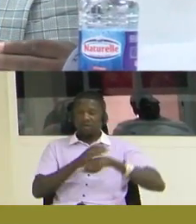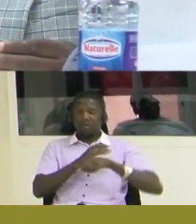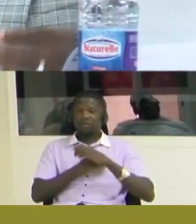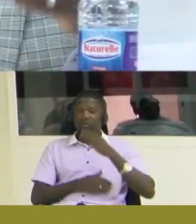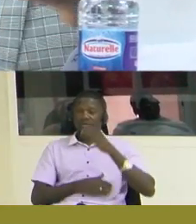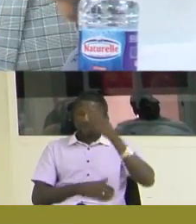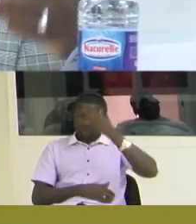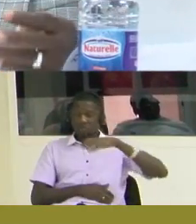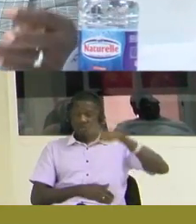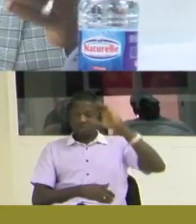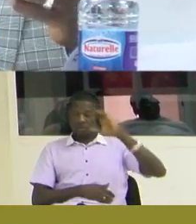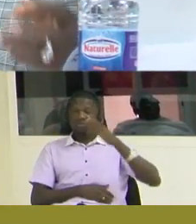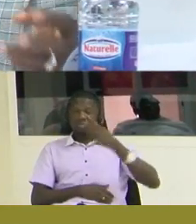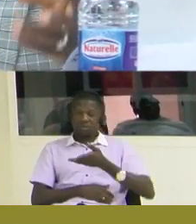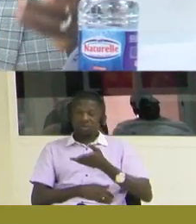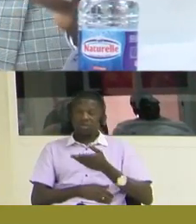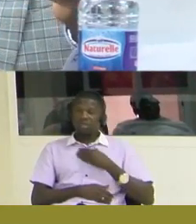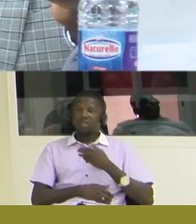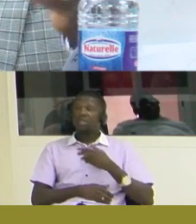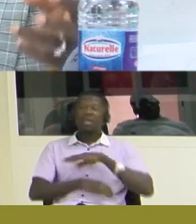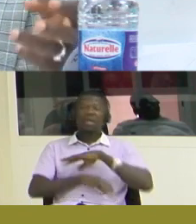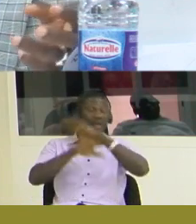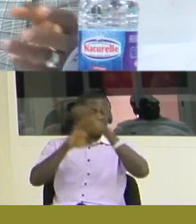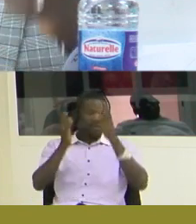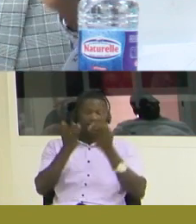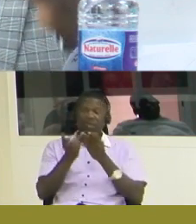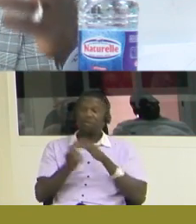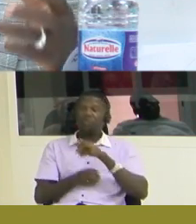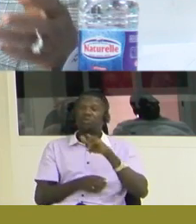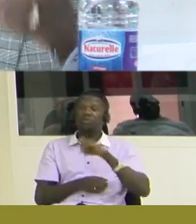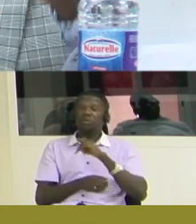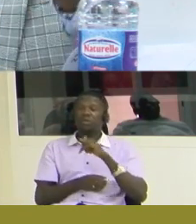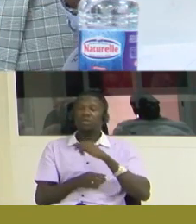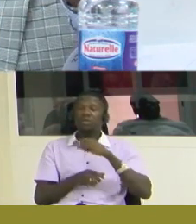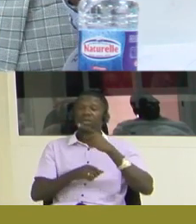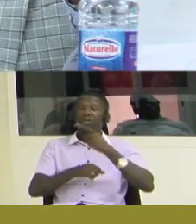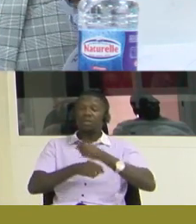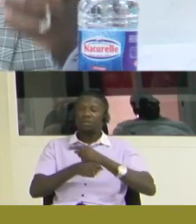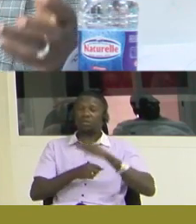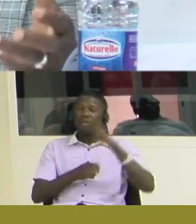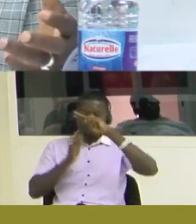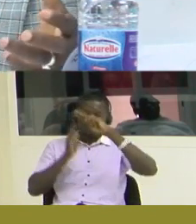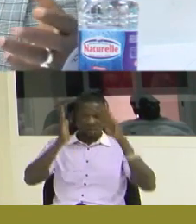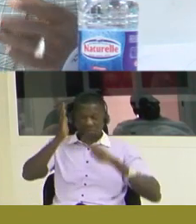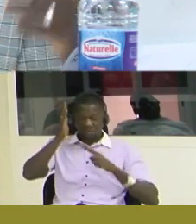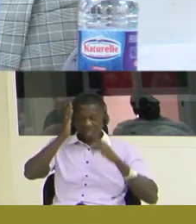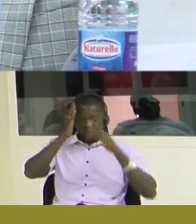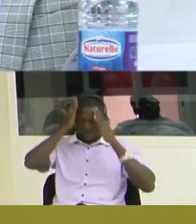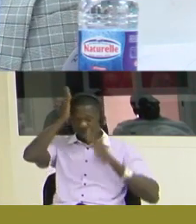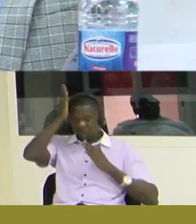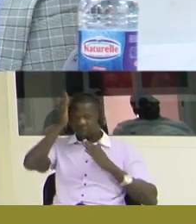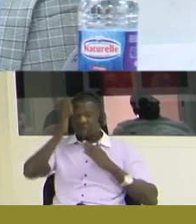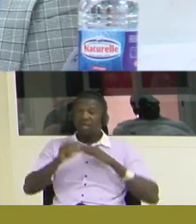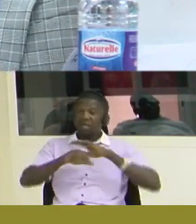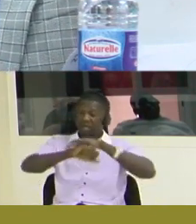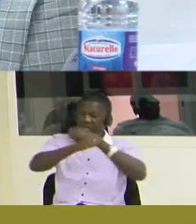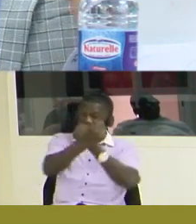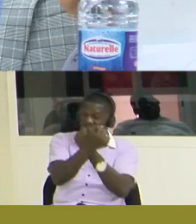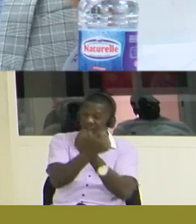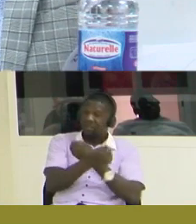in which the gambia national army arrests its members in any